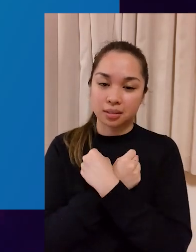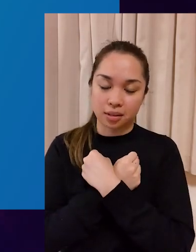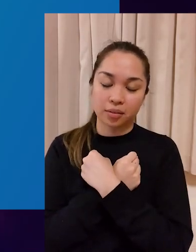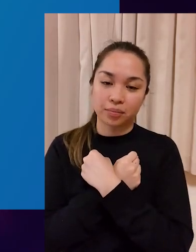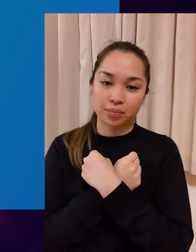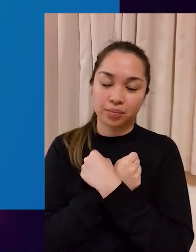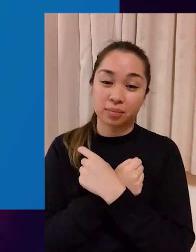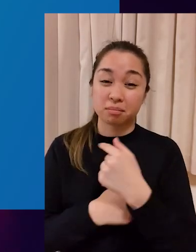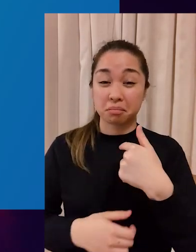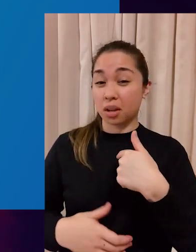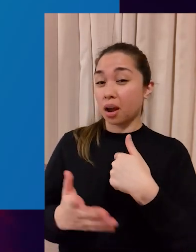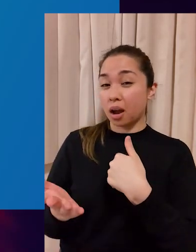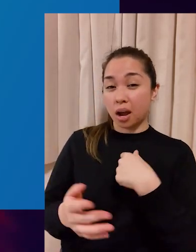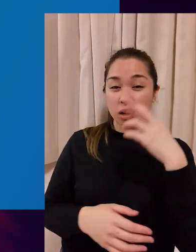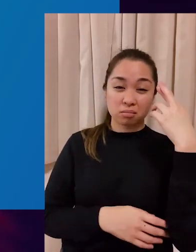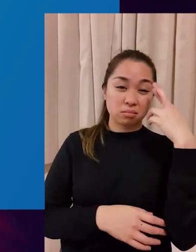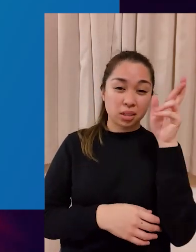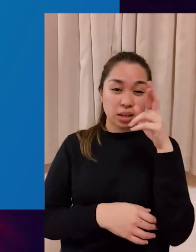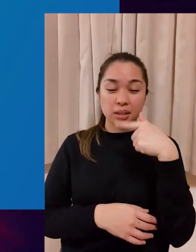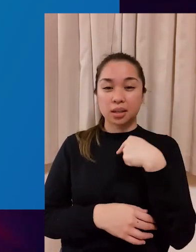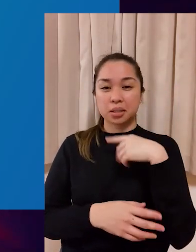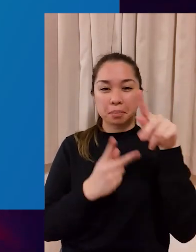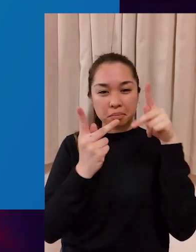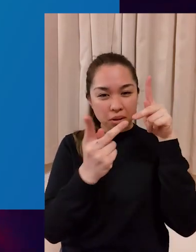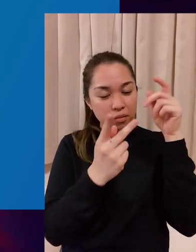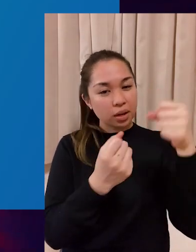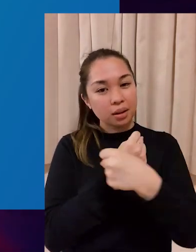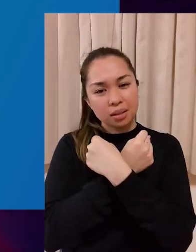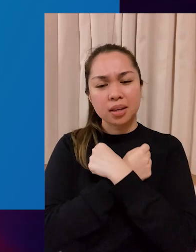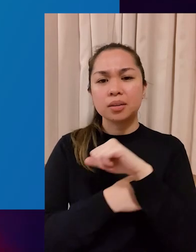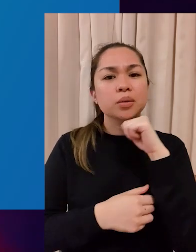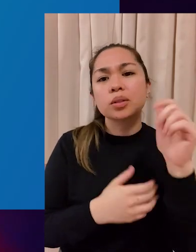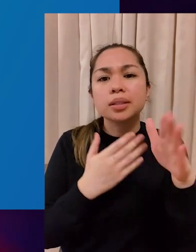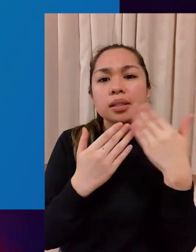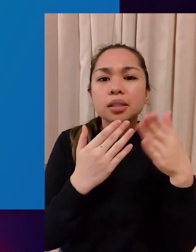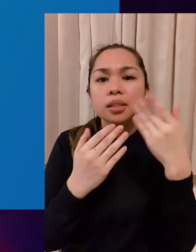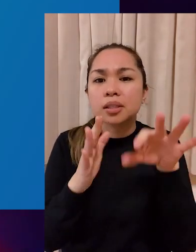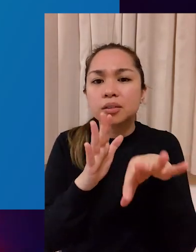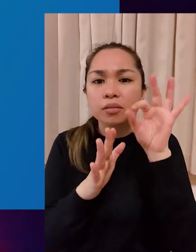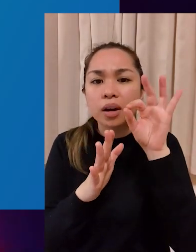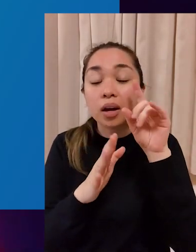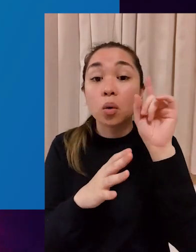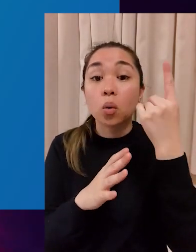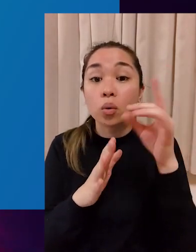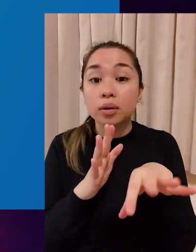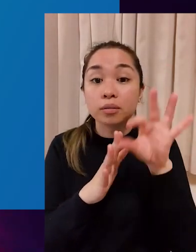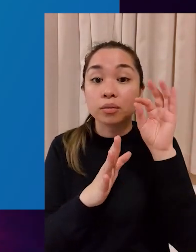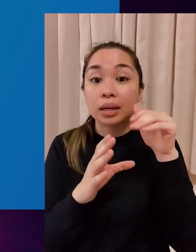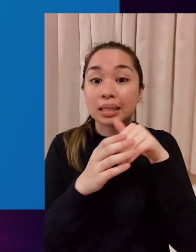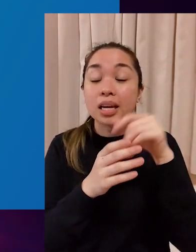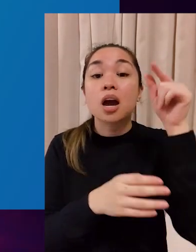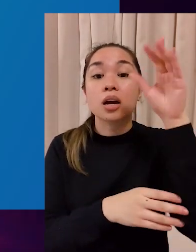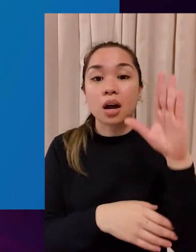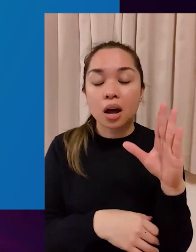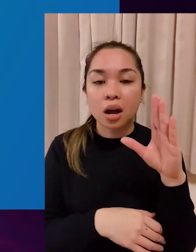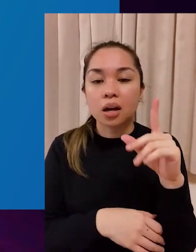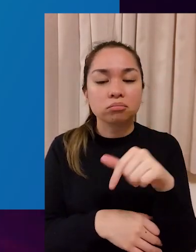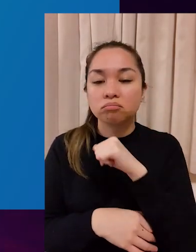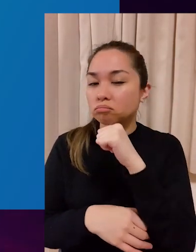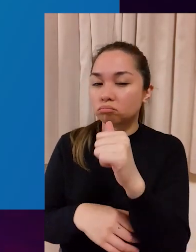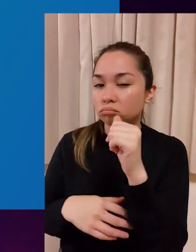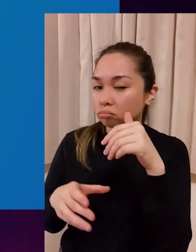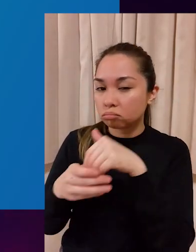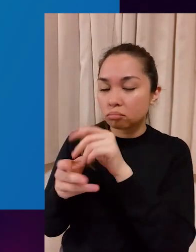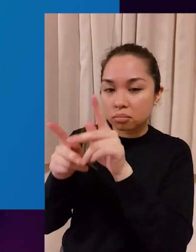na kailangan ko. Matatagpuan lang kasi ito from God and sa community niya. At masasaktan ako kapag hinanap-hanap ko